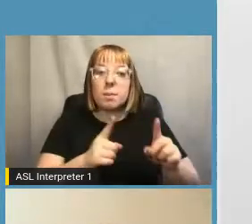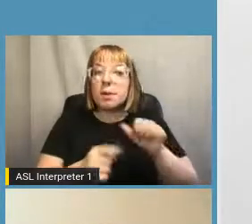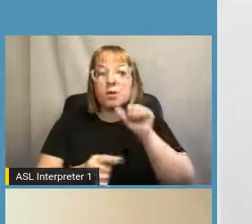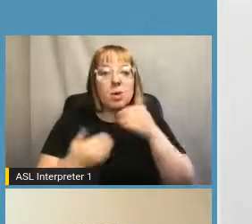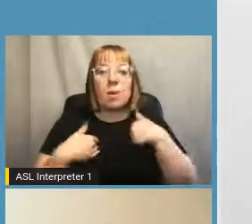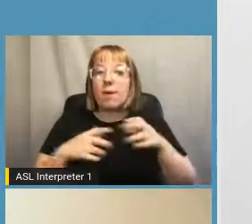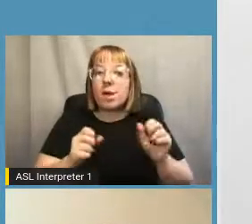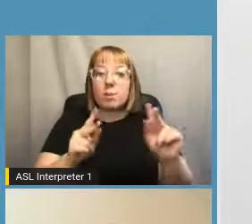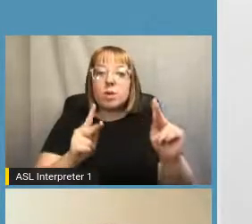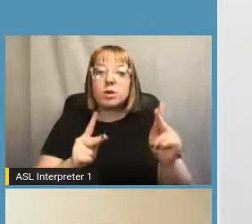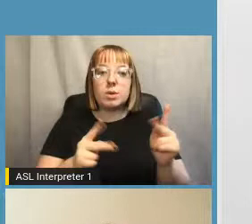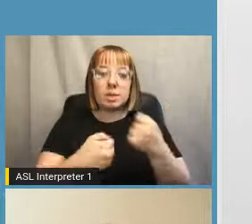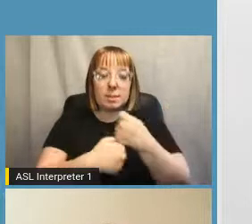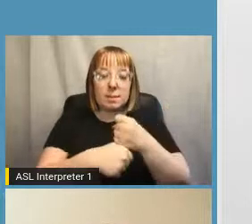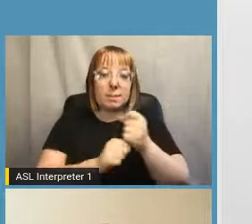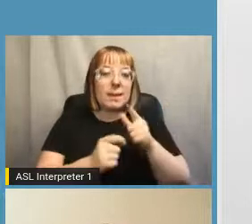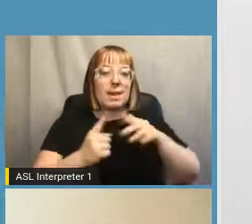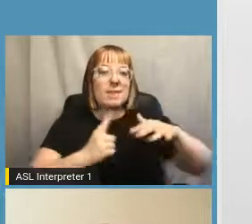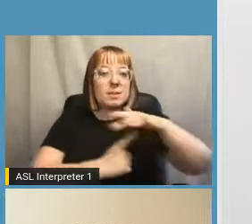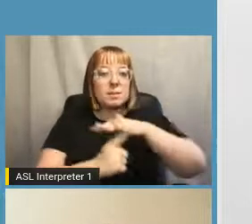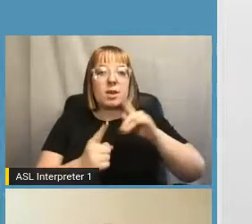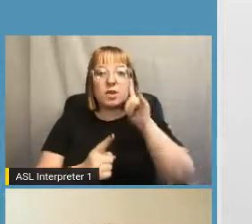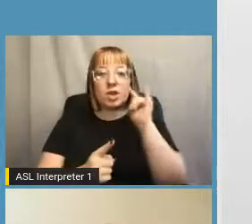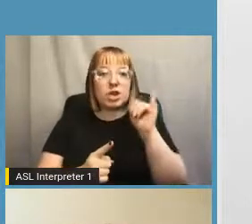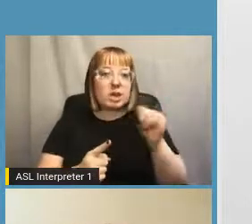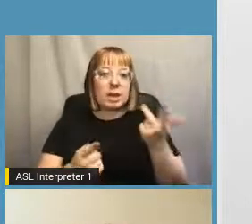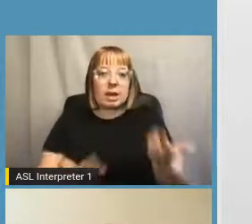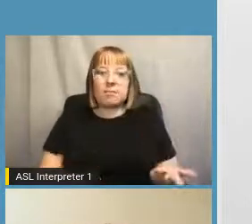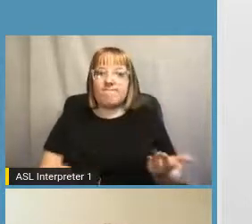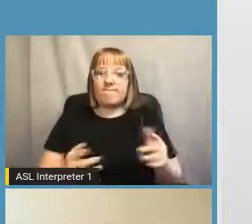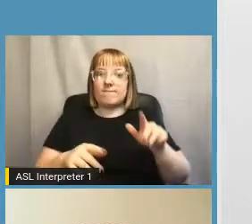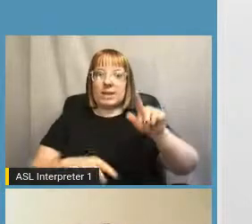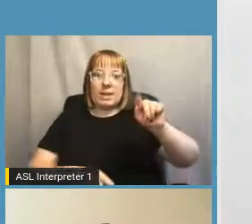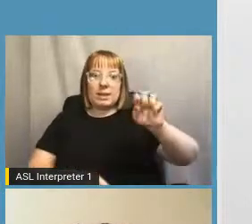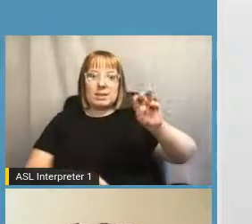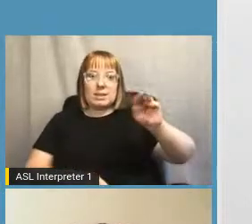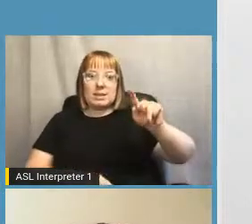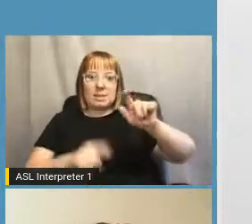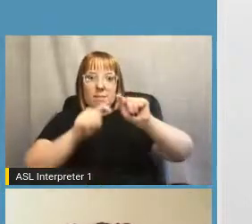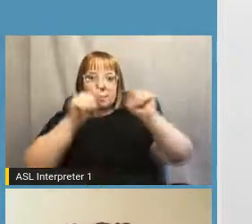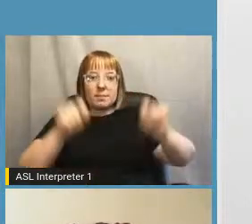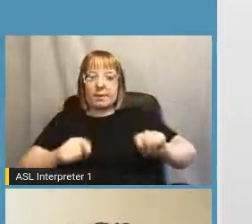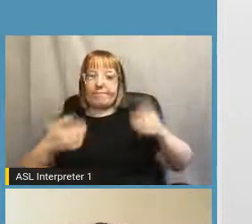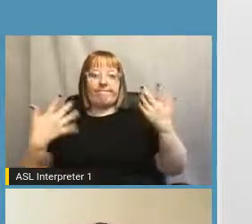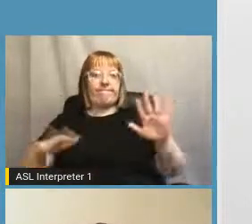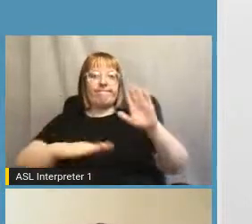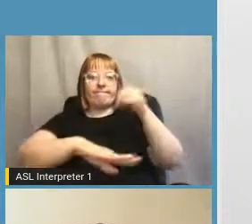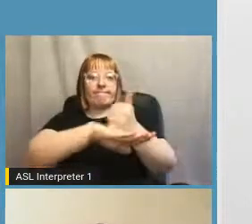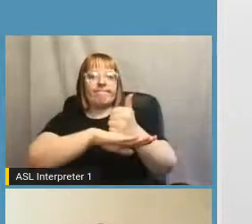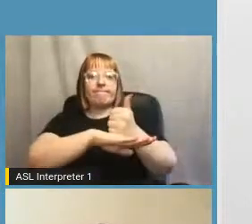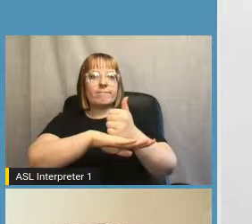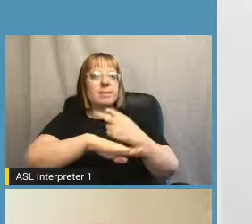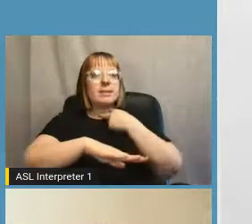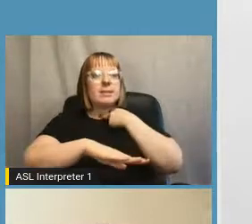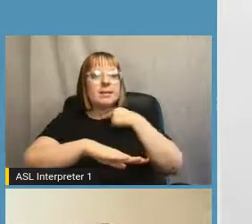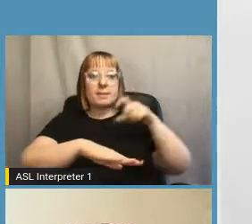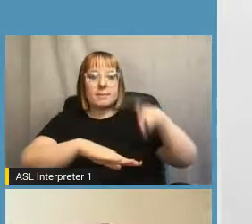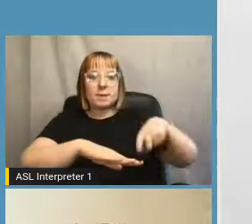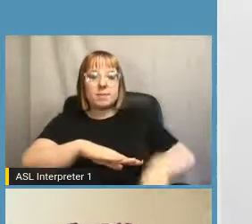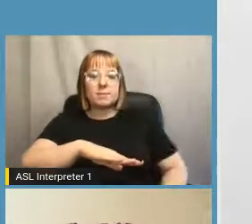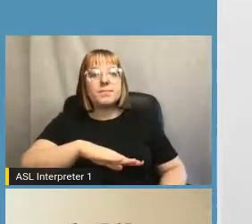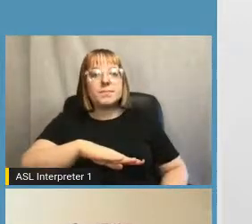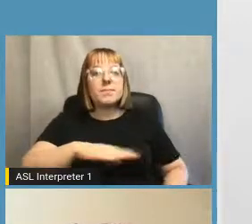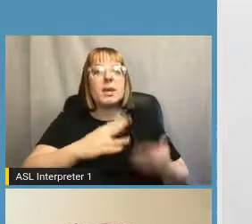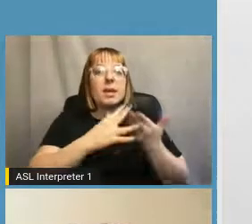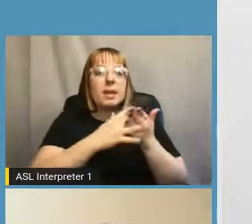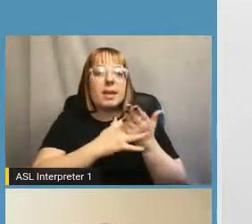to make it the space look anything other than what the template has provides. So you're gonna be navigating a